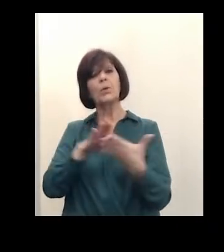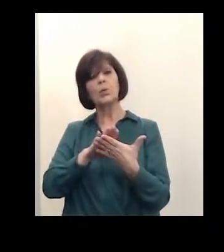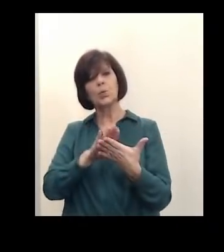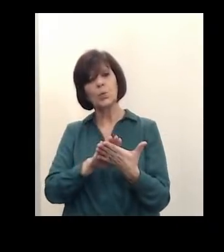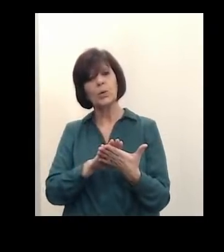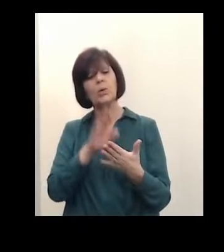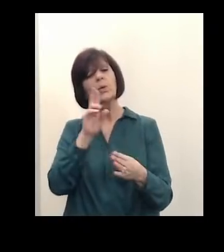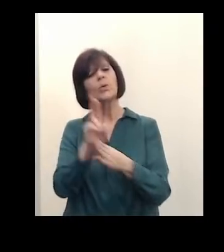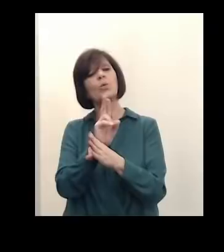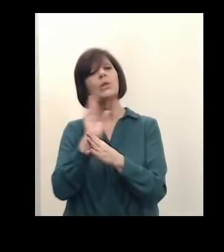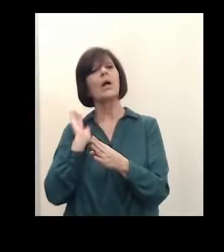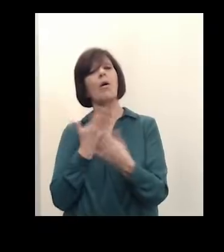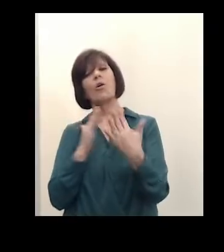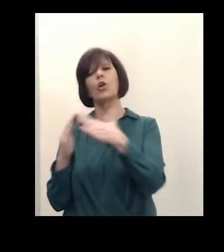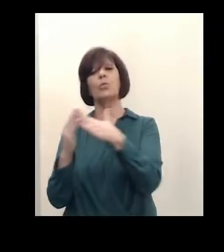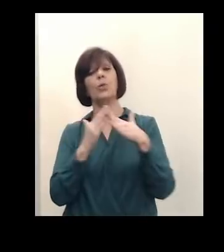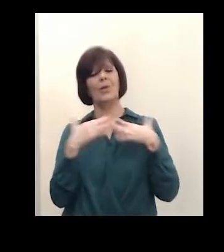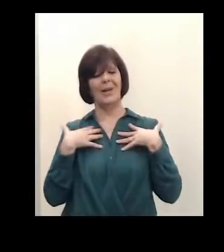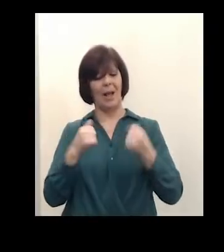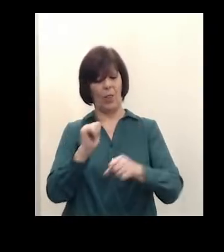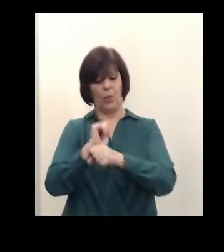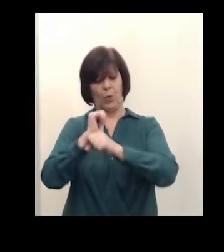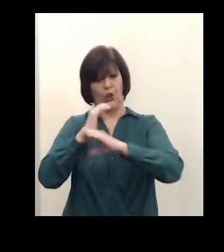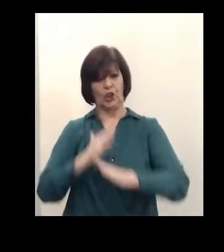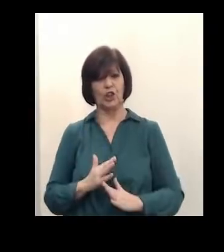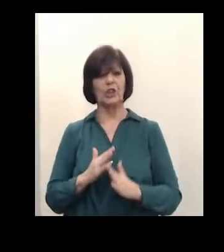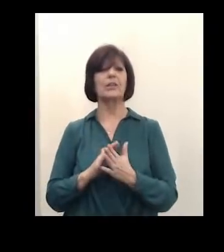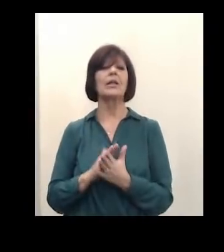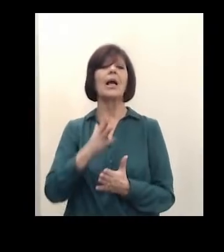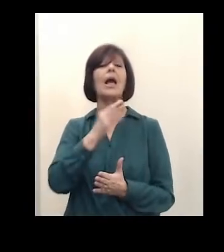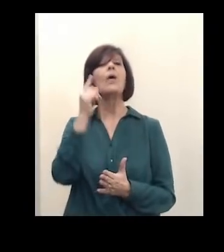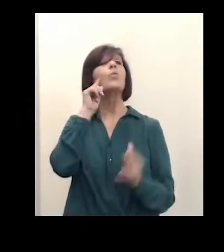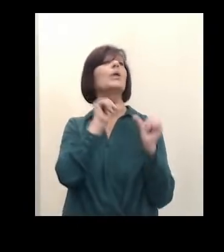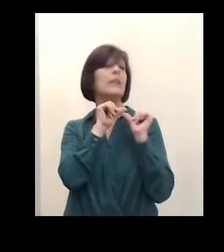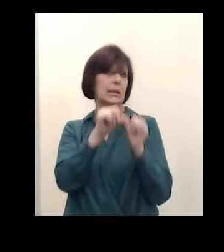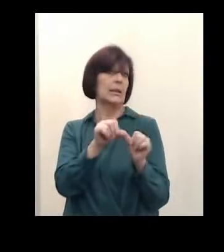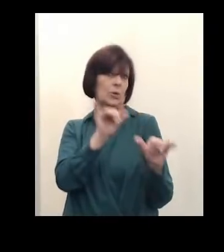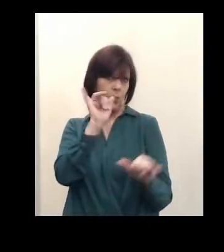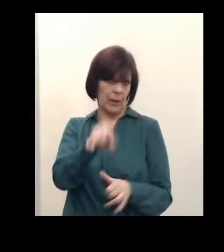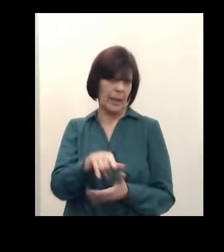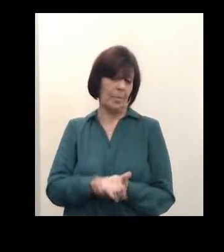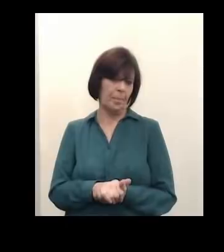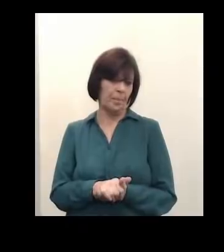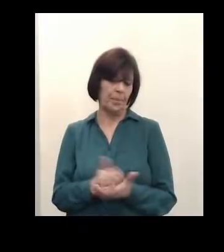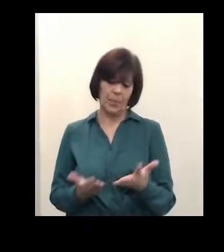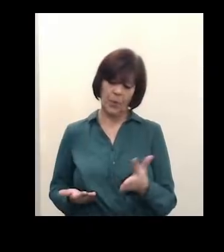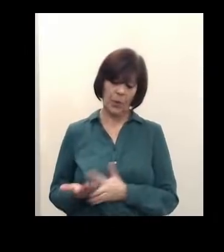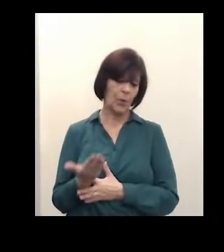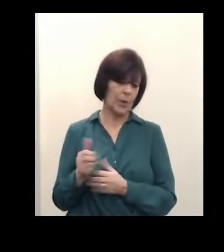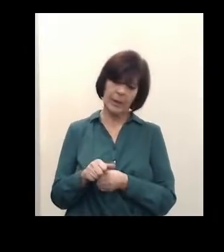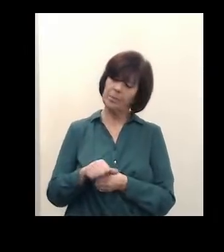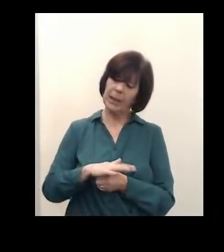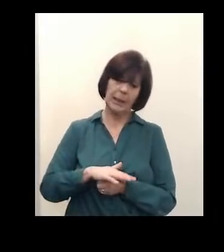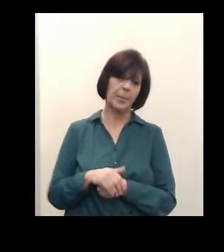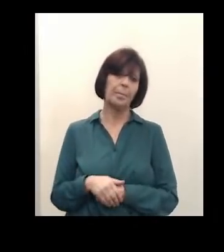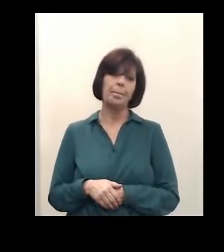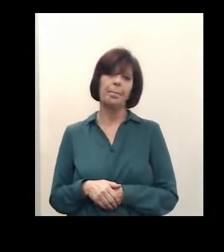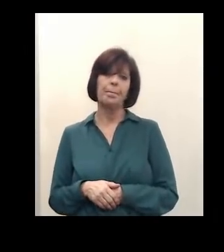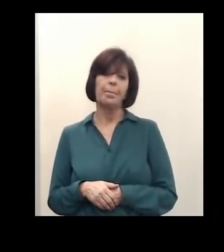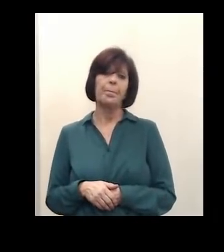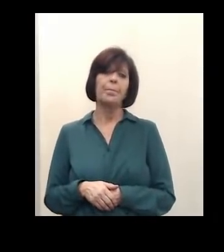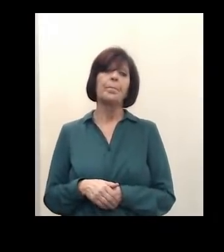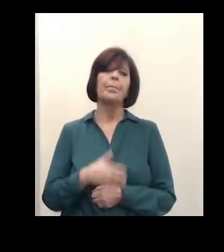our community health workers, our valuable asset. And we're going to continue doing that through the rest of the pandemic. And